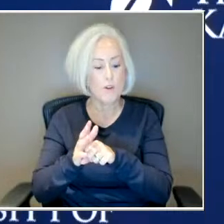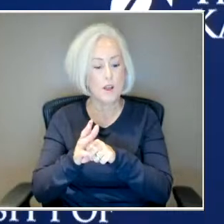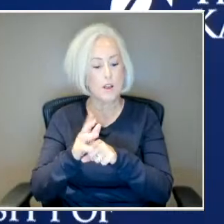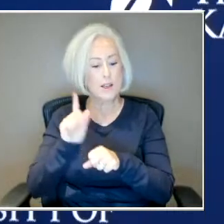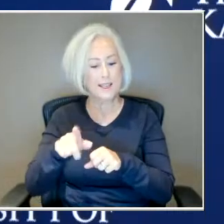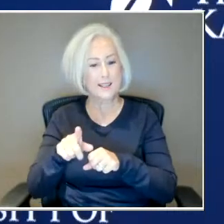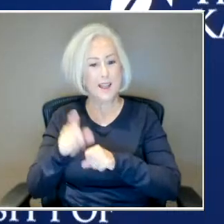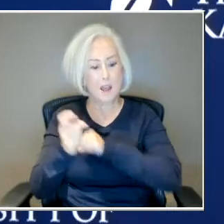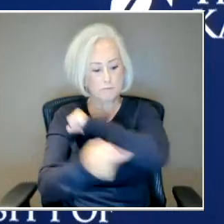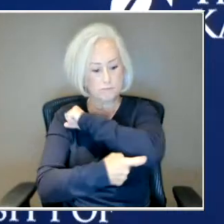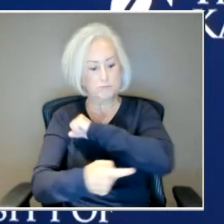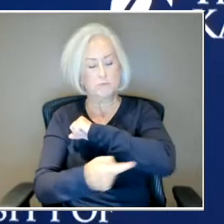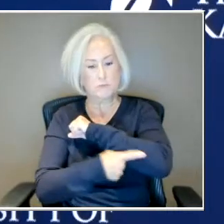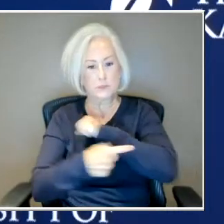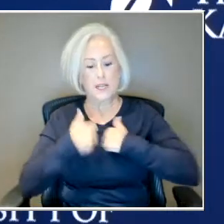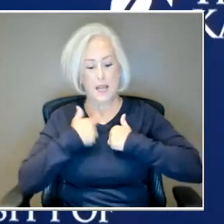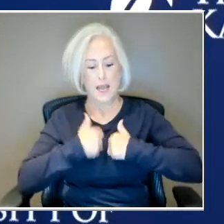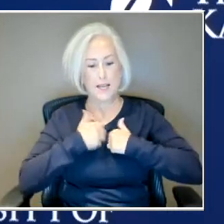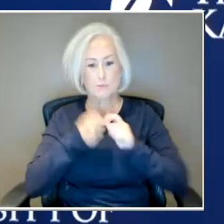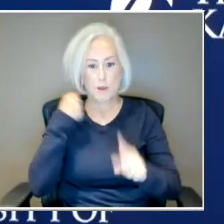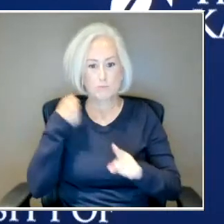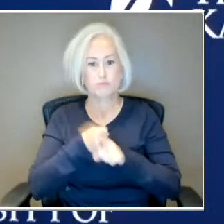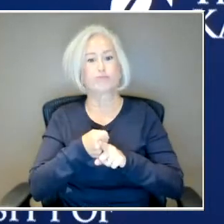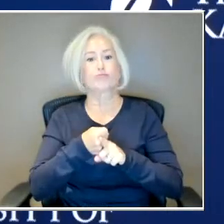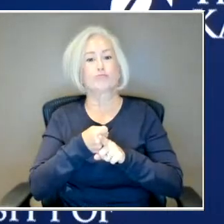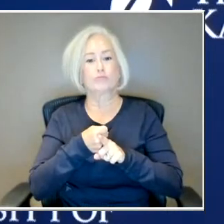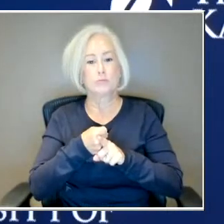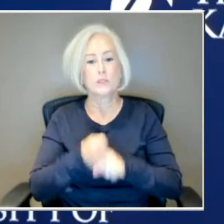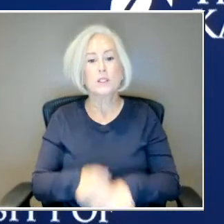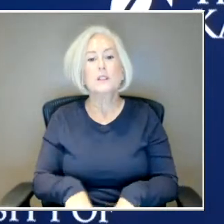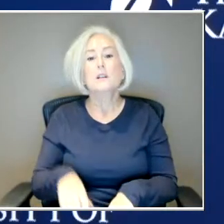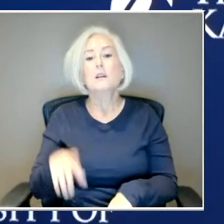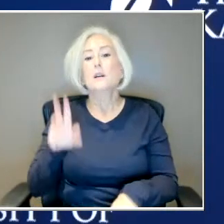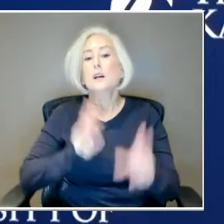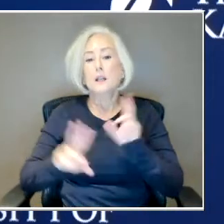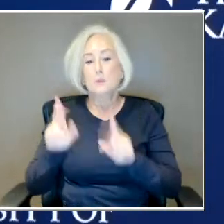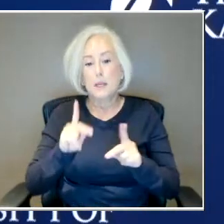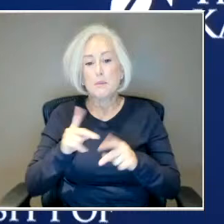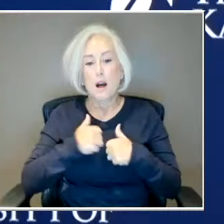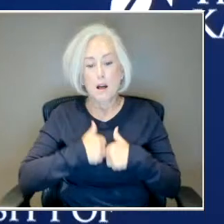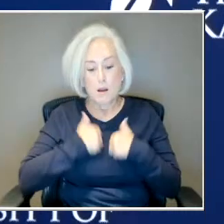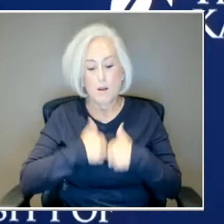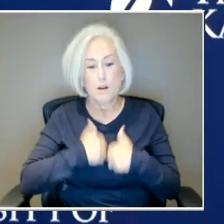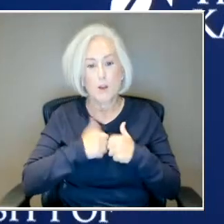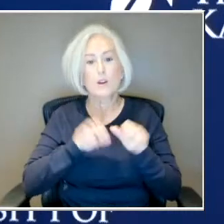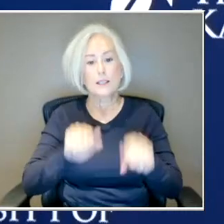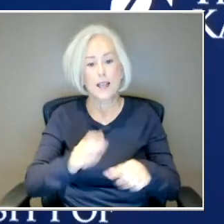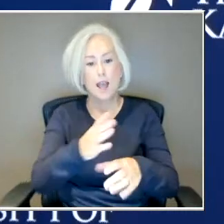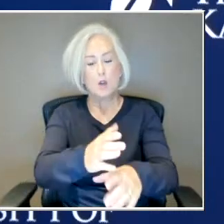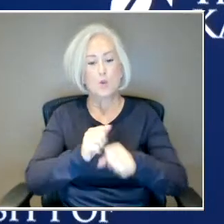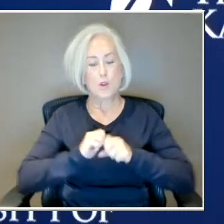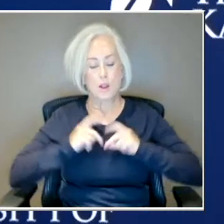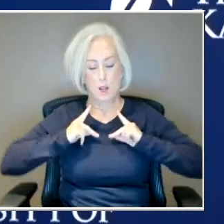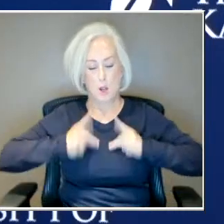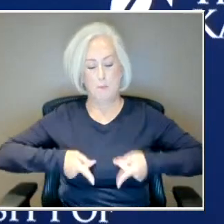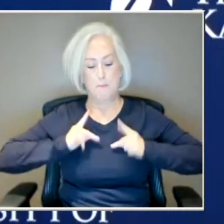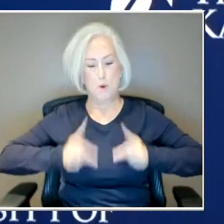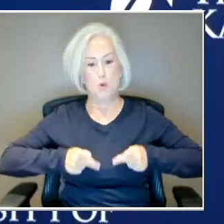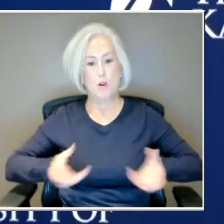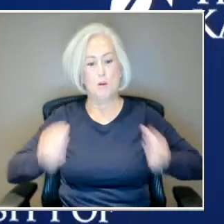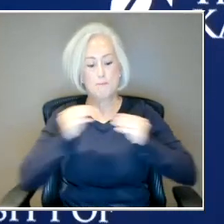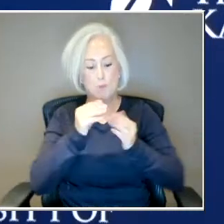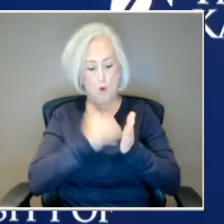asthmatics are more prone to pneumonia than non-asthmatics are. A leading cause of hospitalization and ICU care